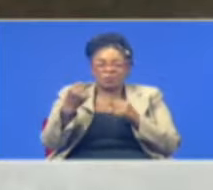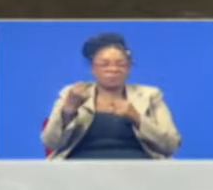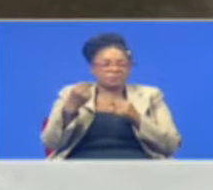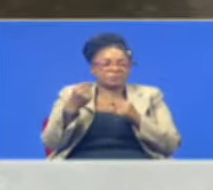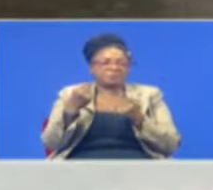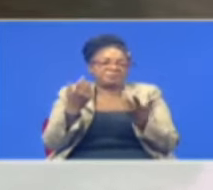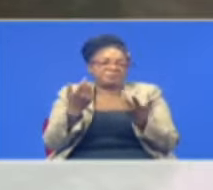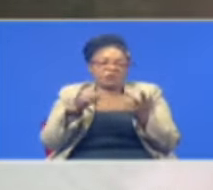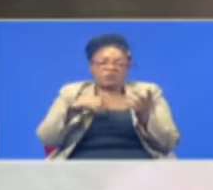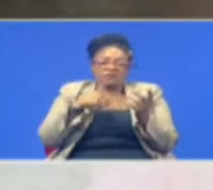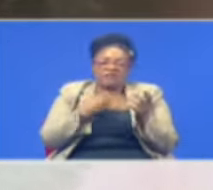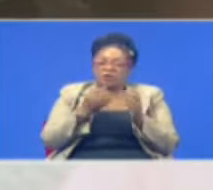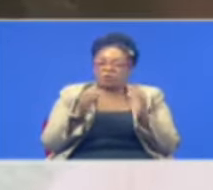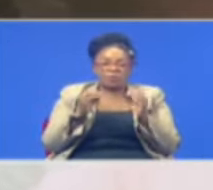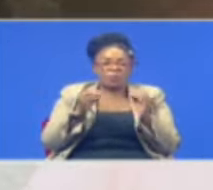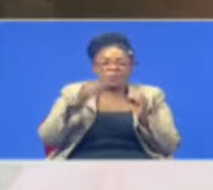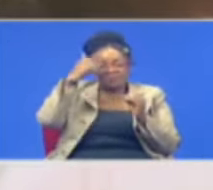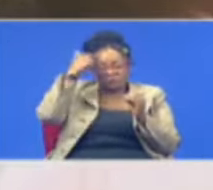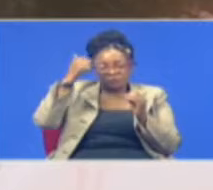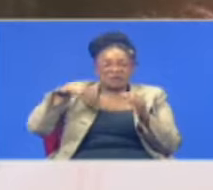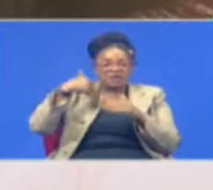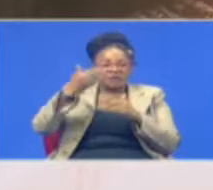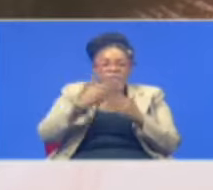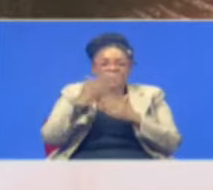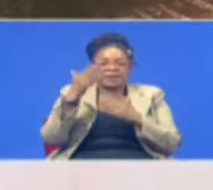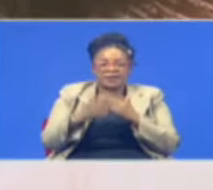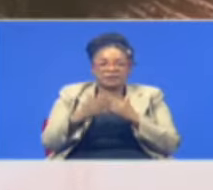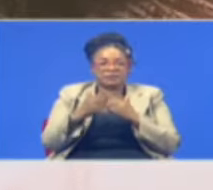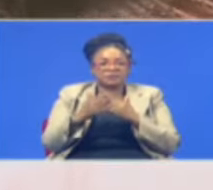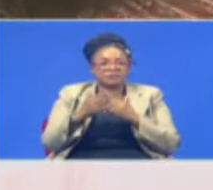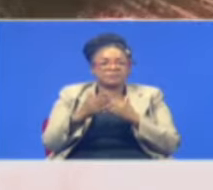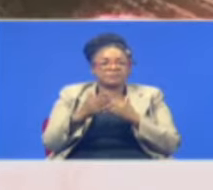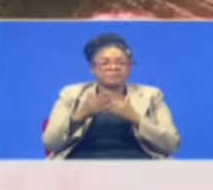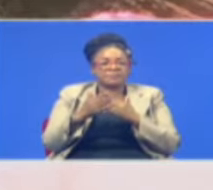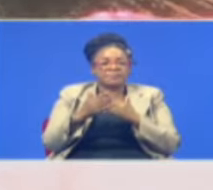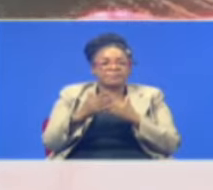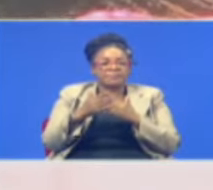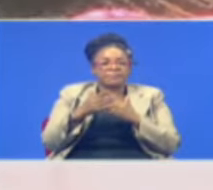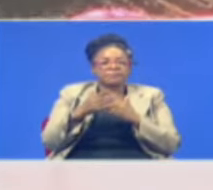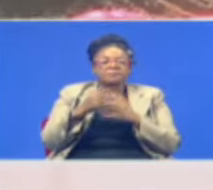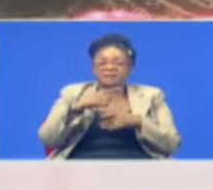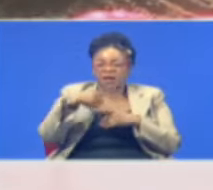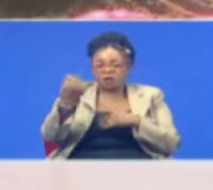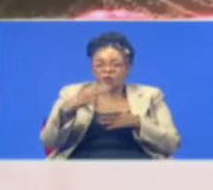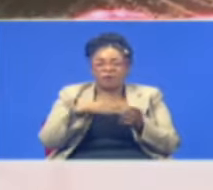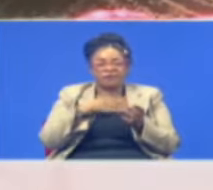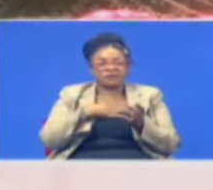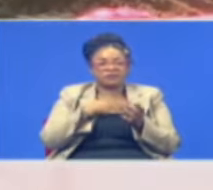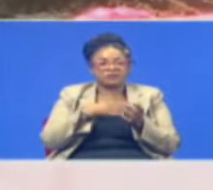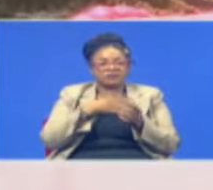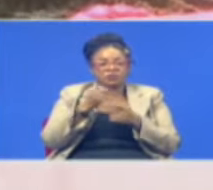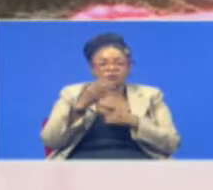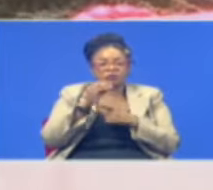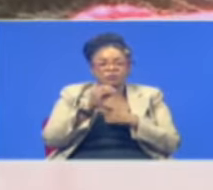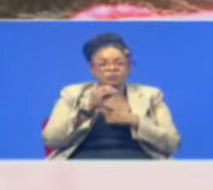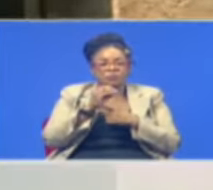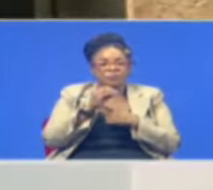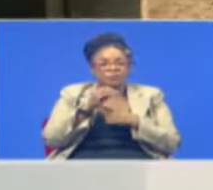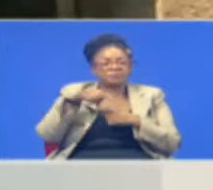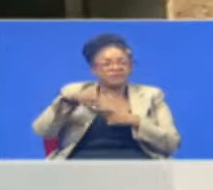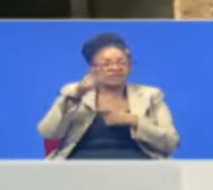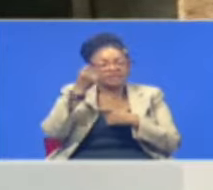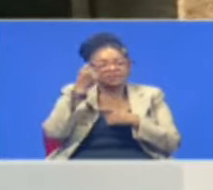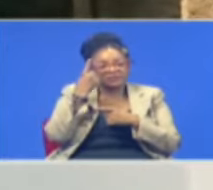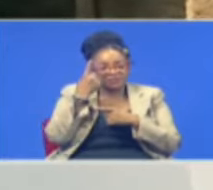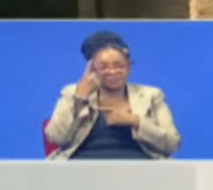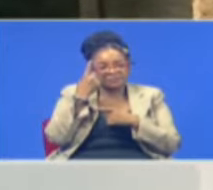auwezi feel juu kila weekend nikipata time huwa naenda kumuona so pia yeye ananielewa.